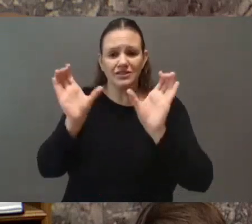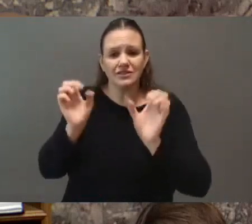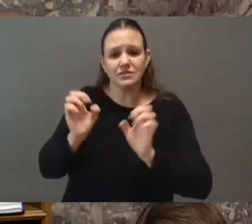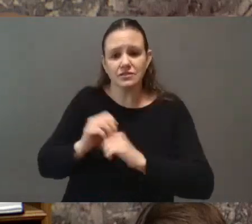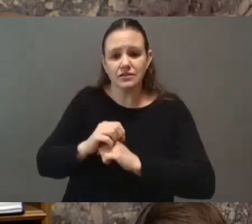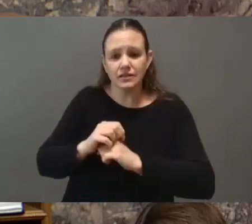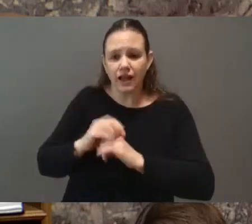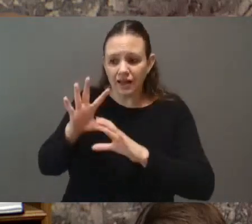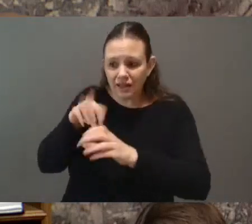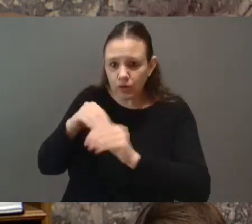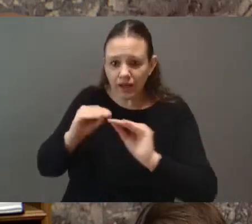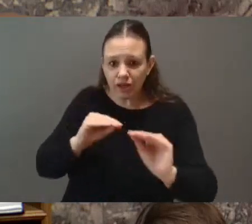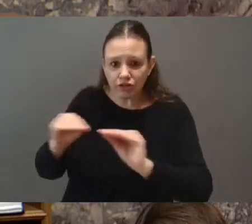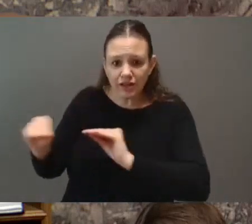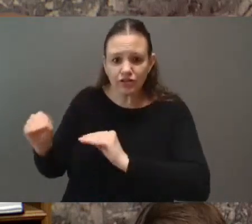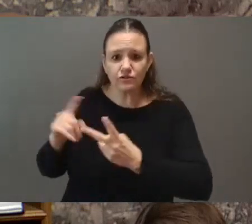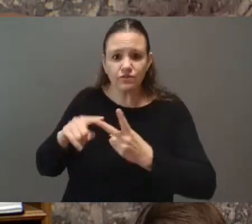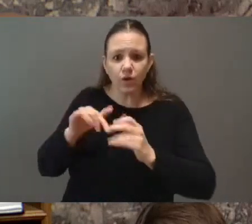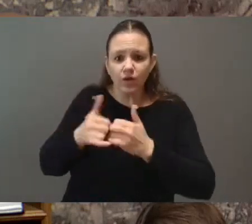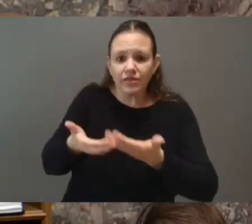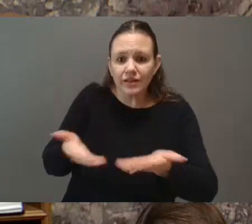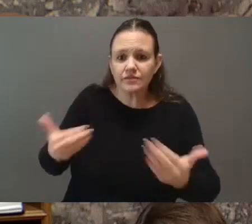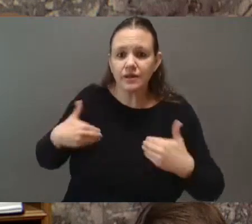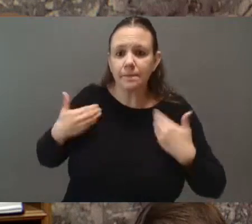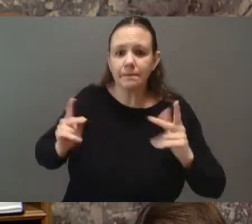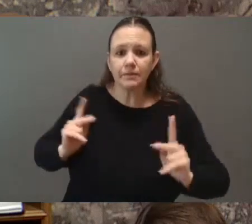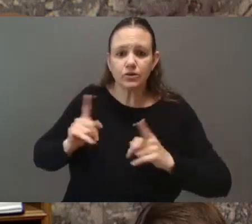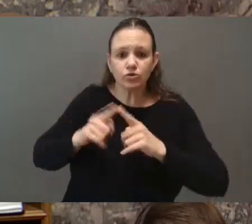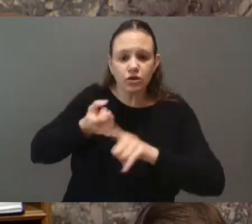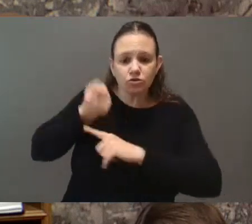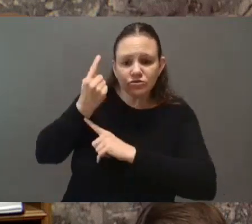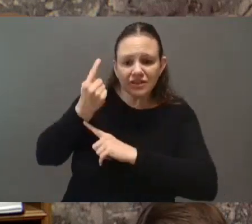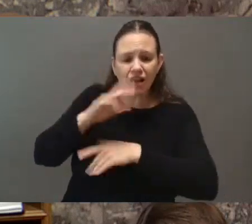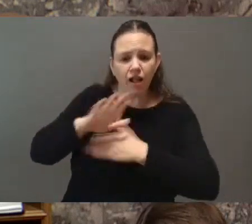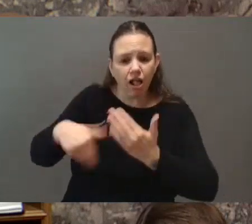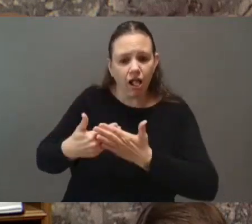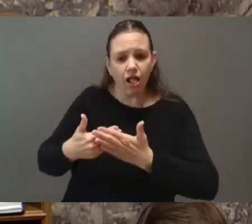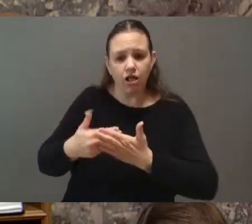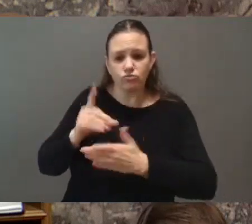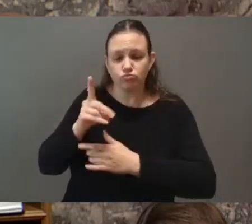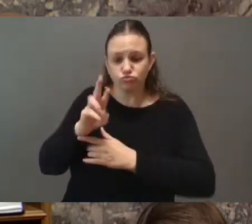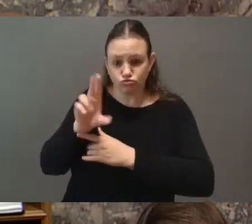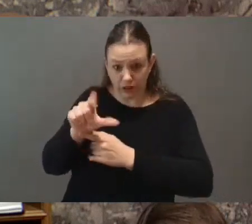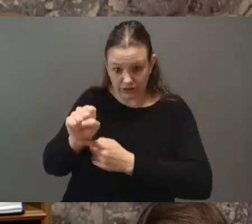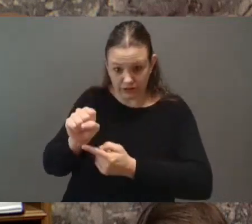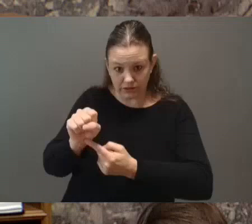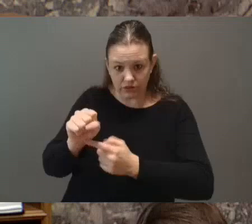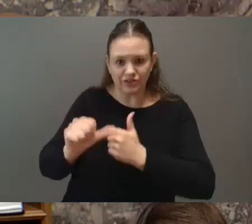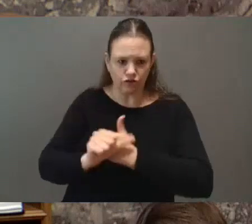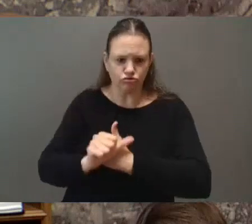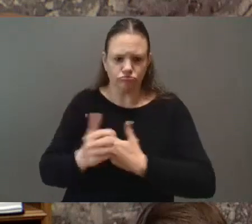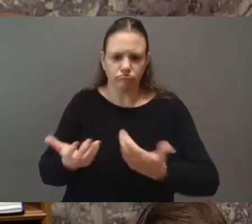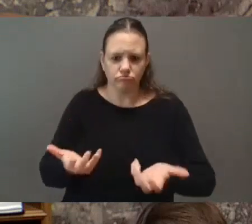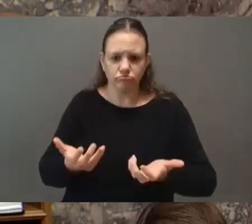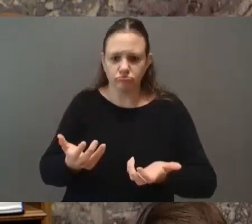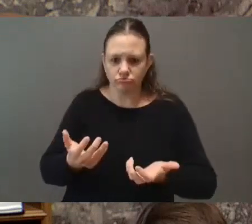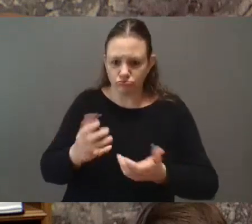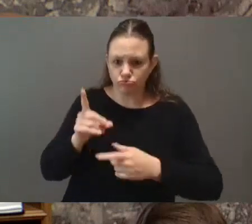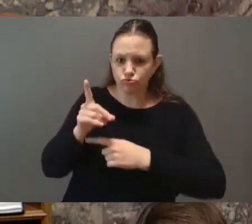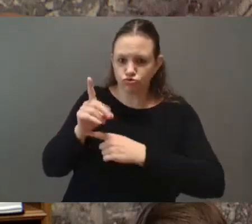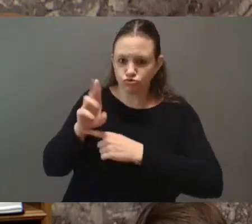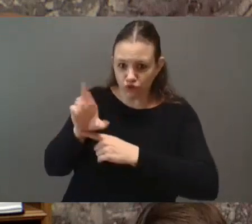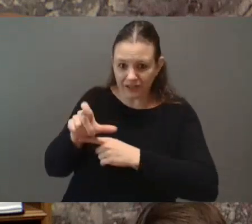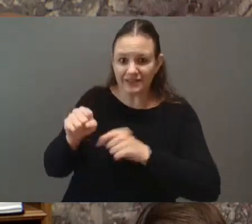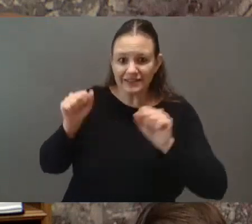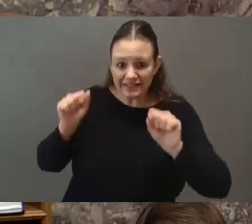understand that all drugs are dangerous and drugs can be fatal. Will the Premier at least commit to doing that and protect the next group of young